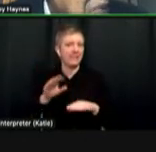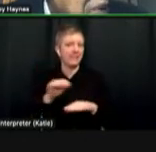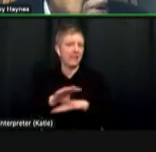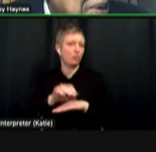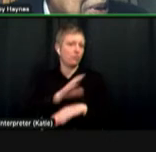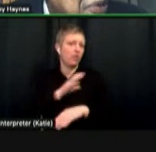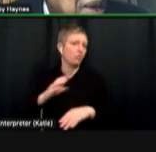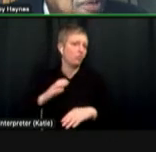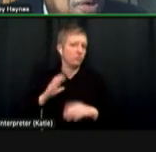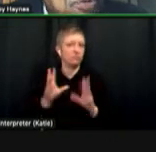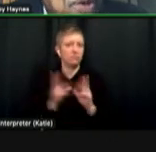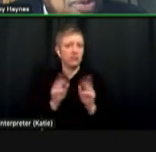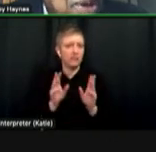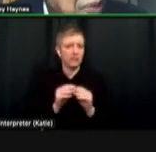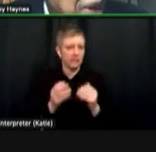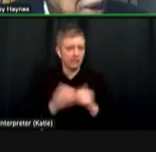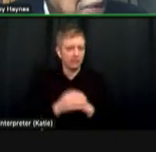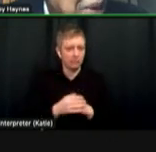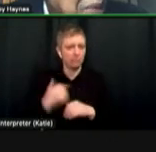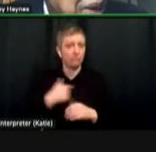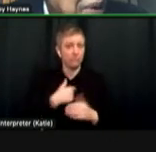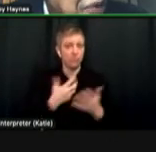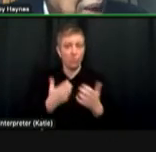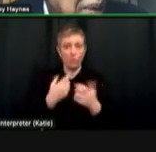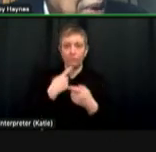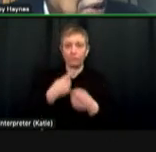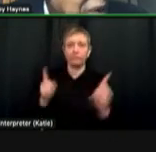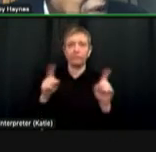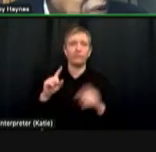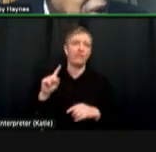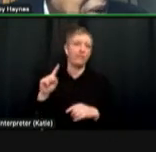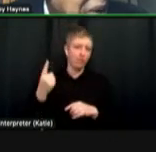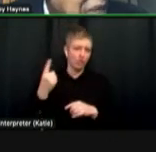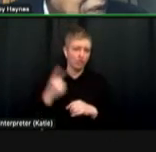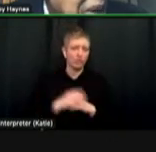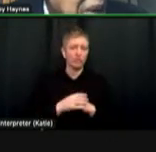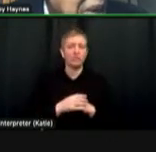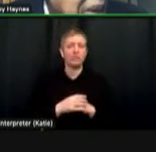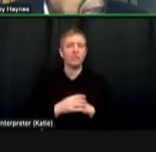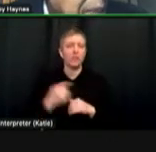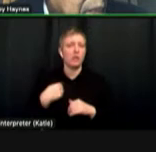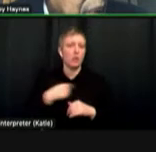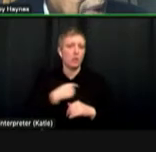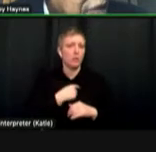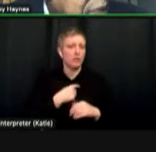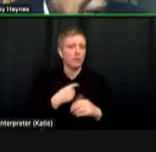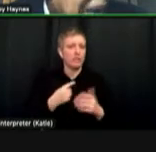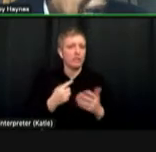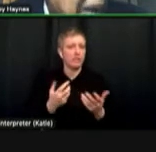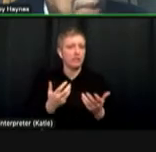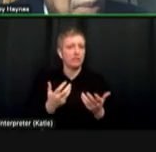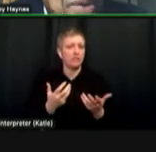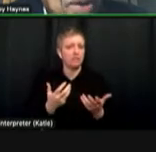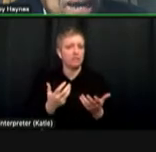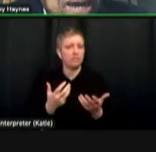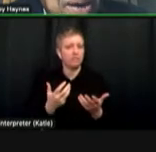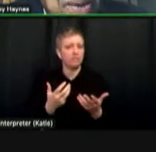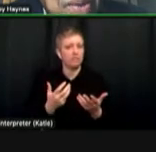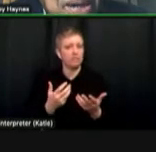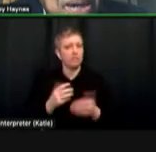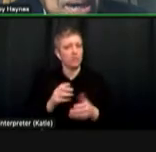we wanted to say, first of all, that we accept the use of the police body cam as